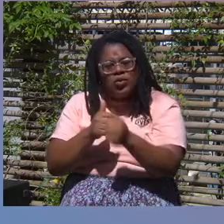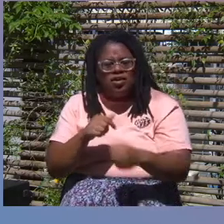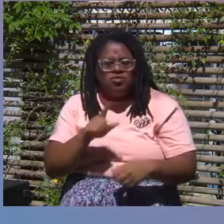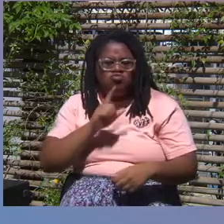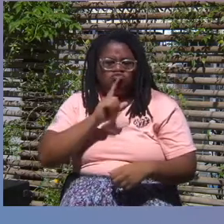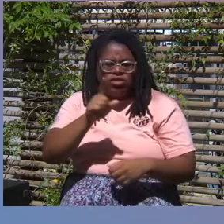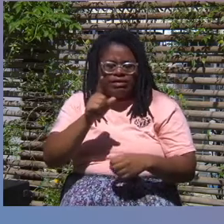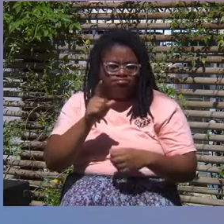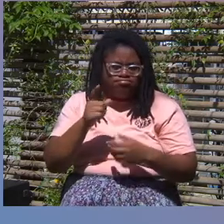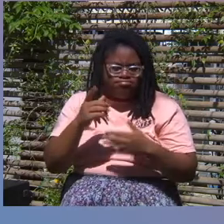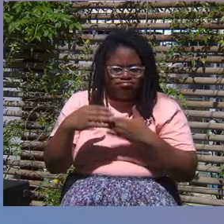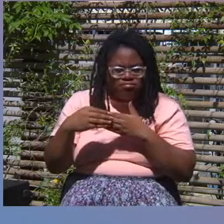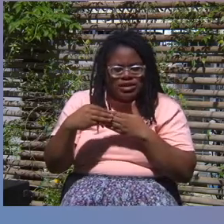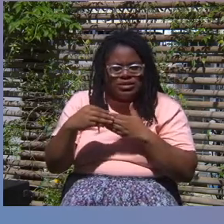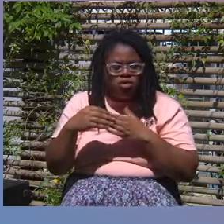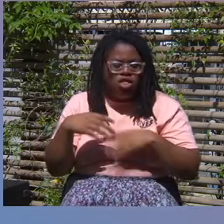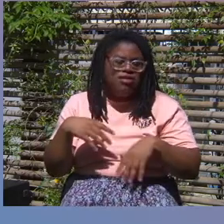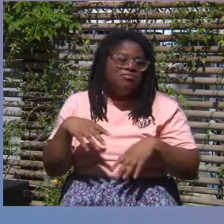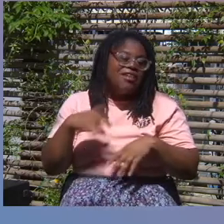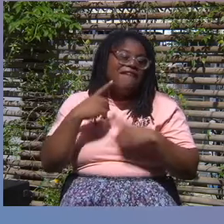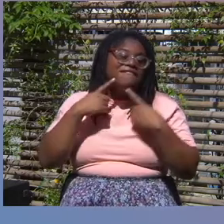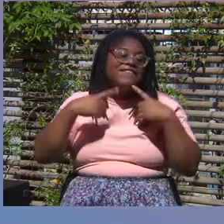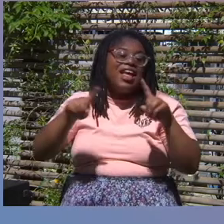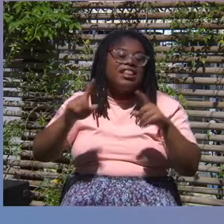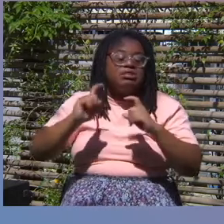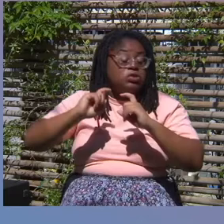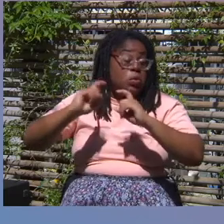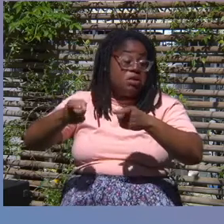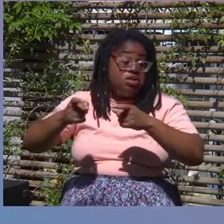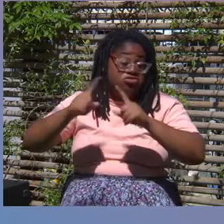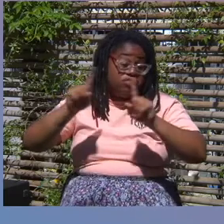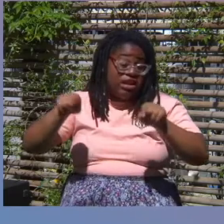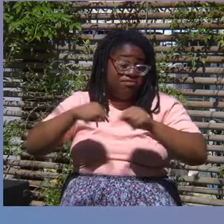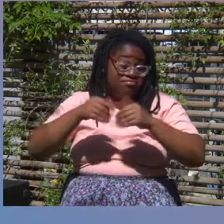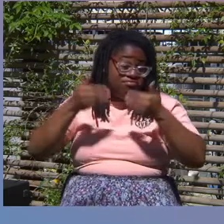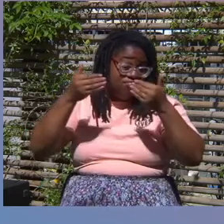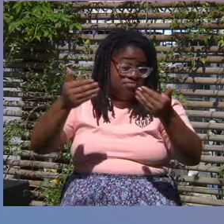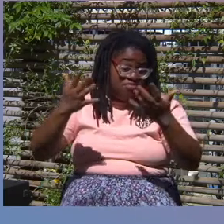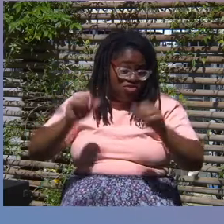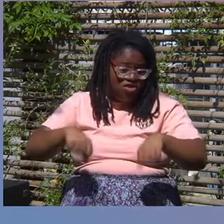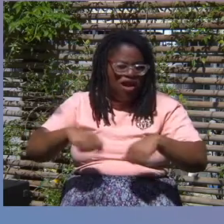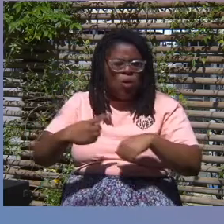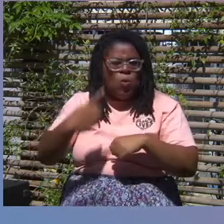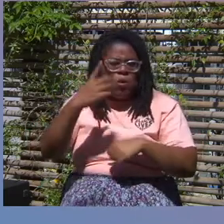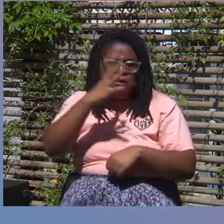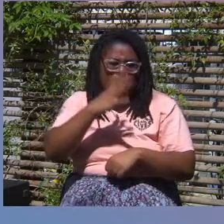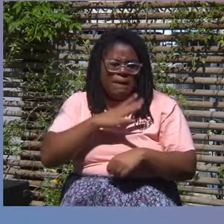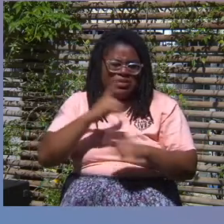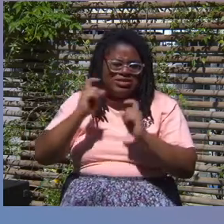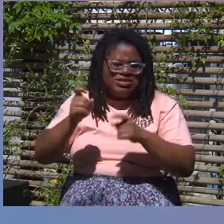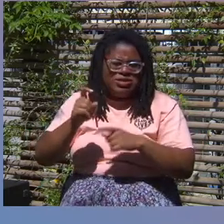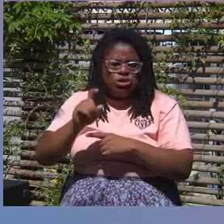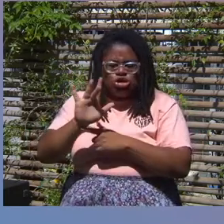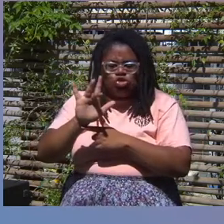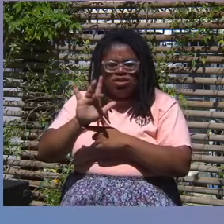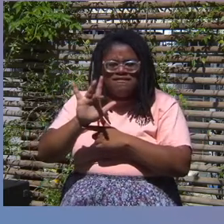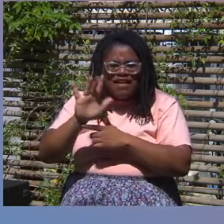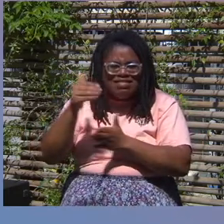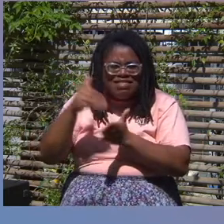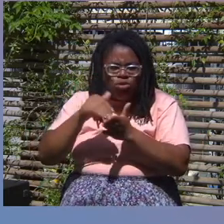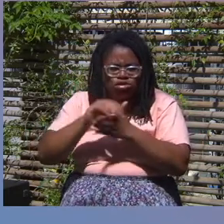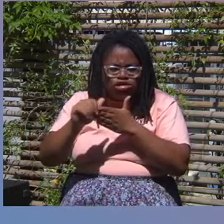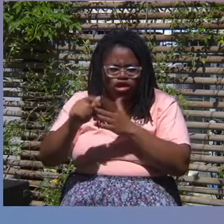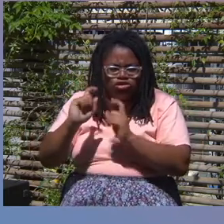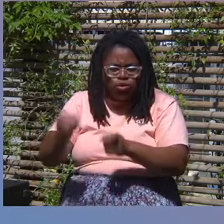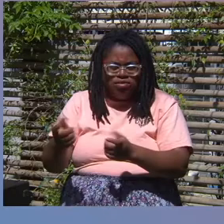really reasonable. And then, you know, finally we put up a donate sign if people want to. I mean, one woman donated like